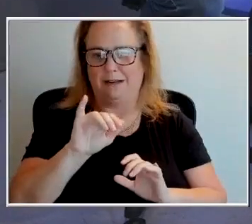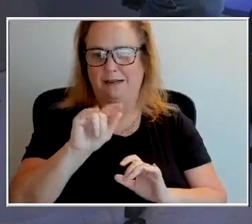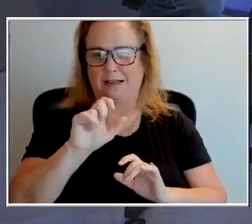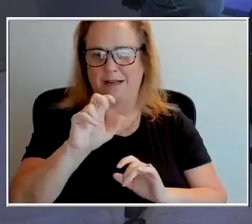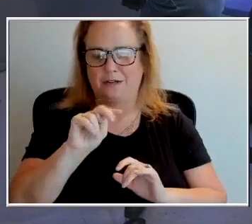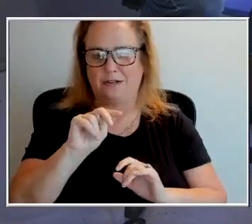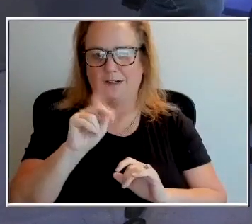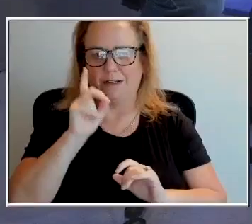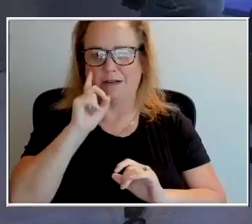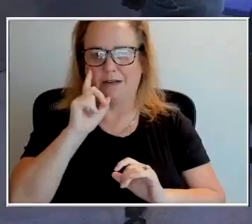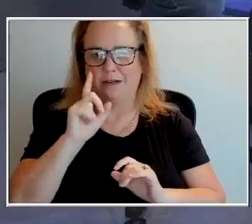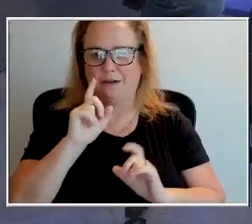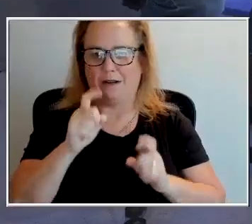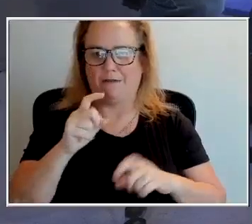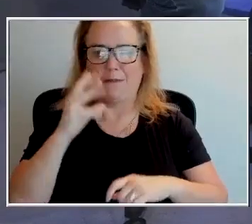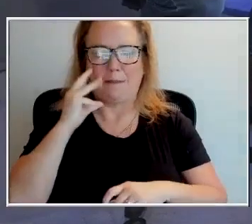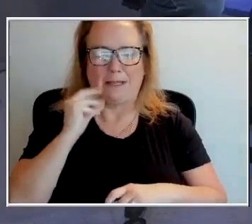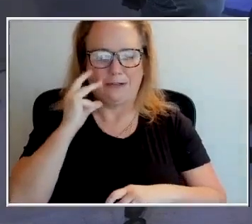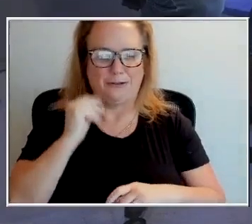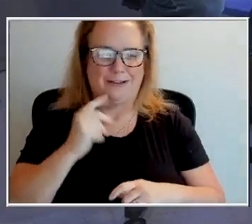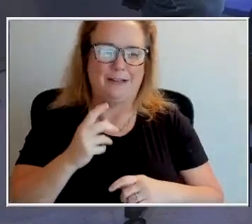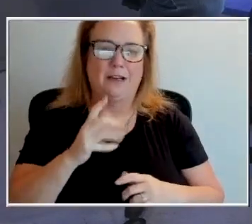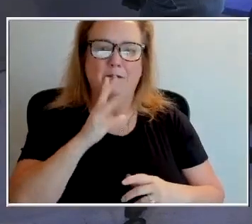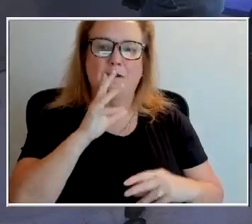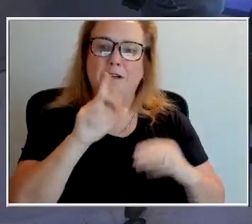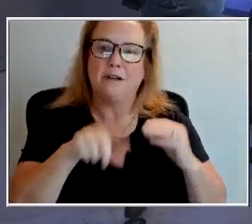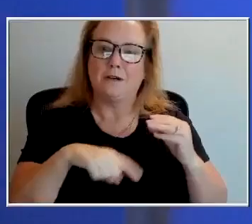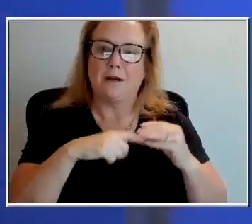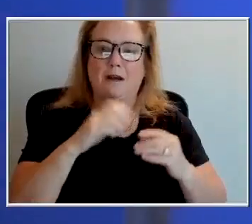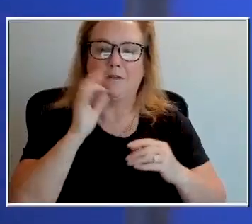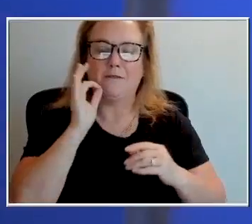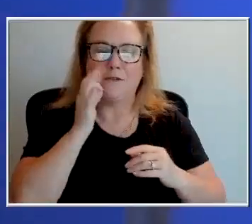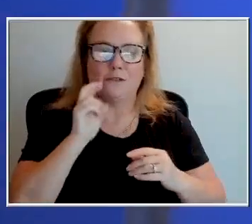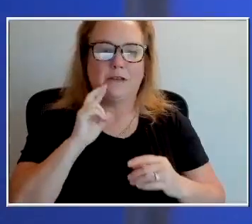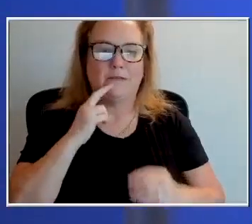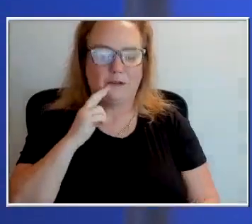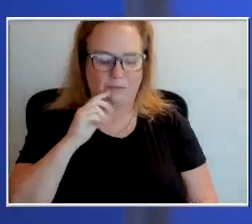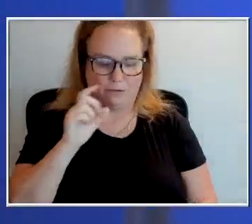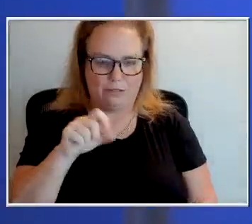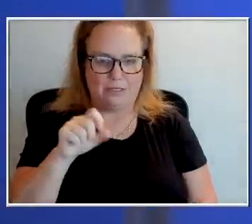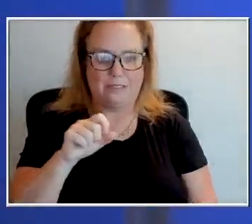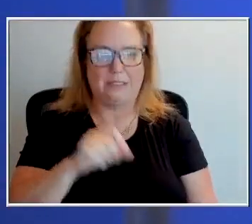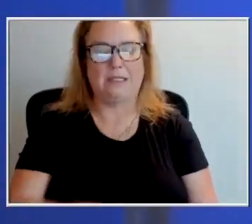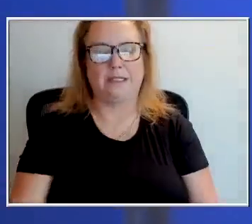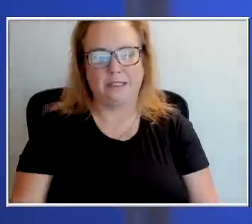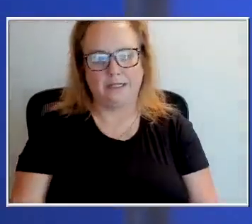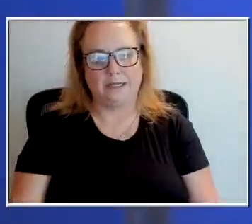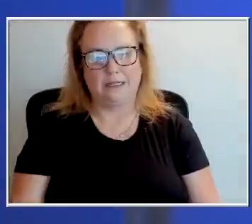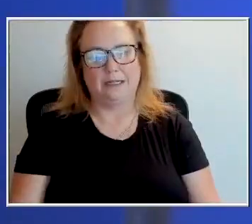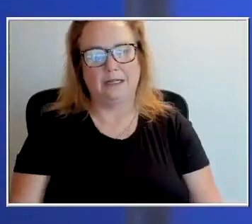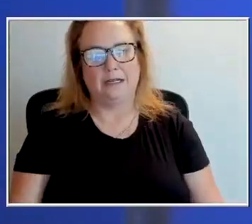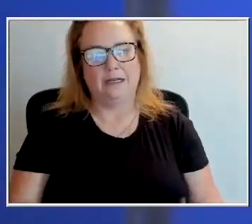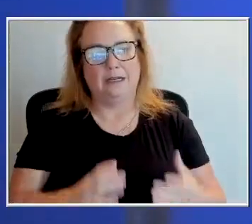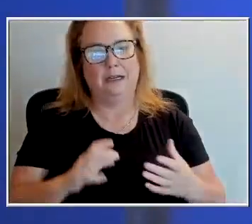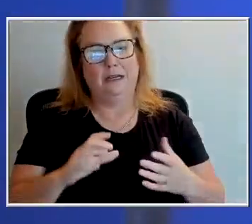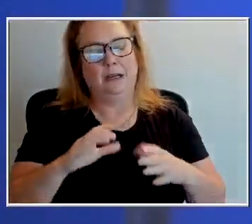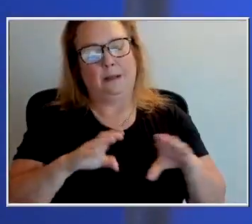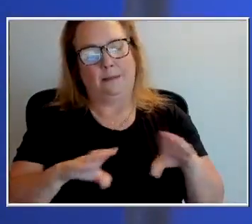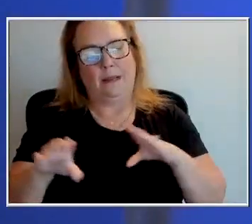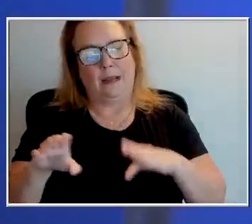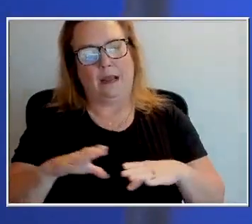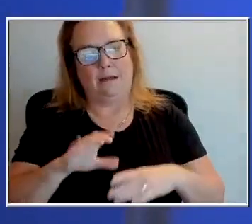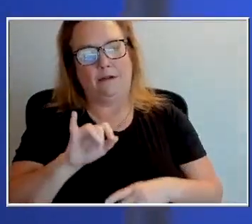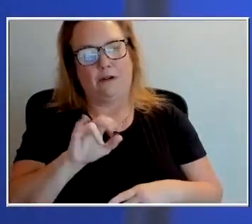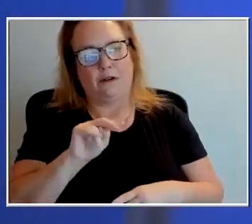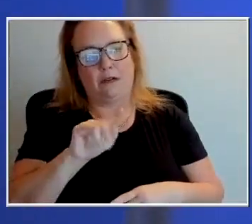put him on a peach from Canada. Well, we talk a lot about fruits and vegetables, and you know, the thing with a behavioral intervention is if I